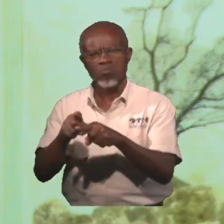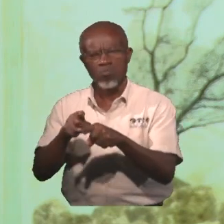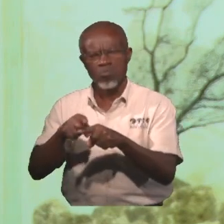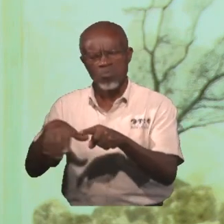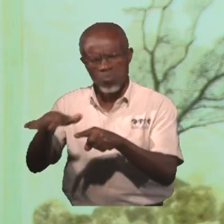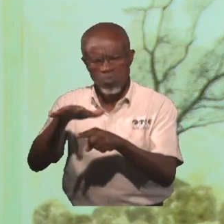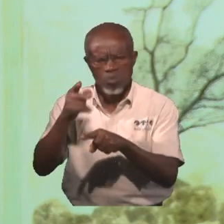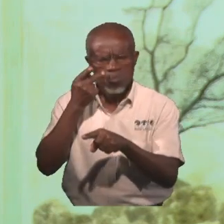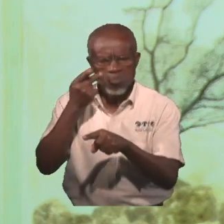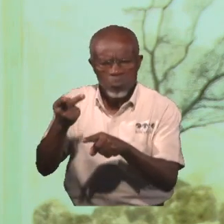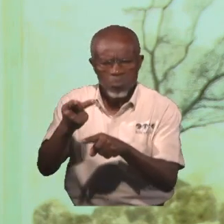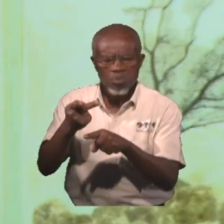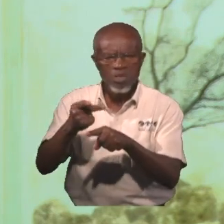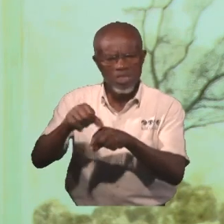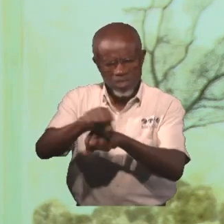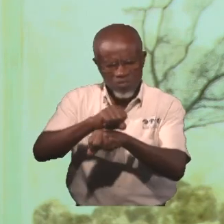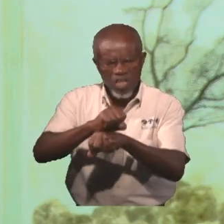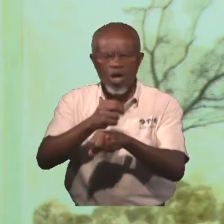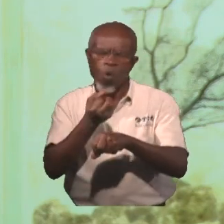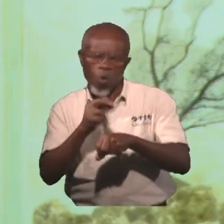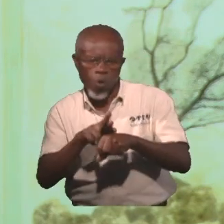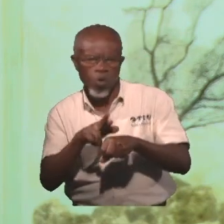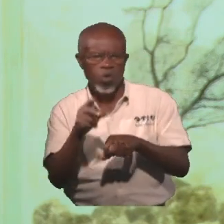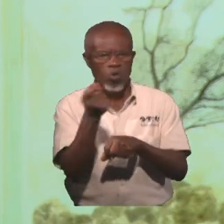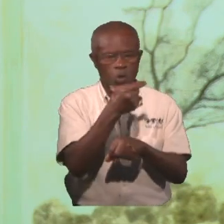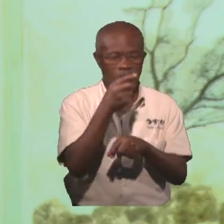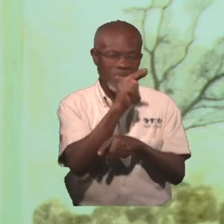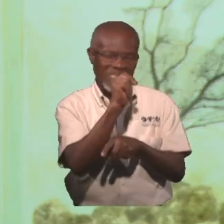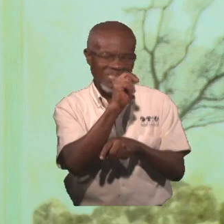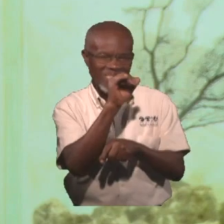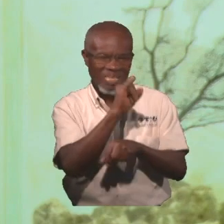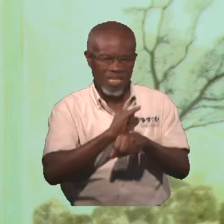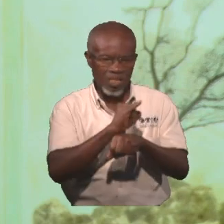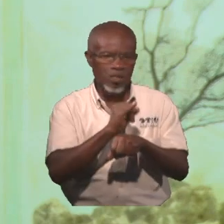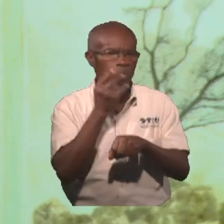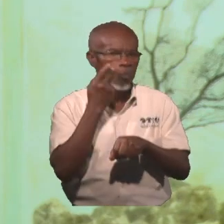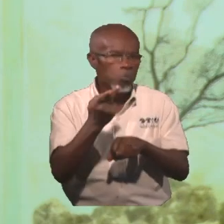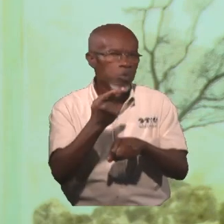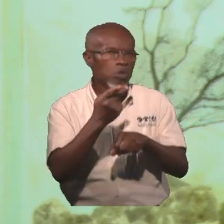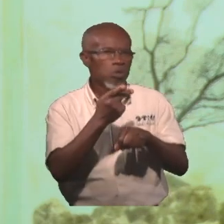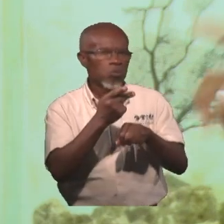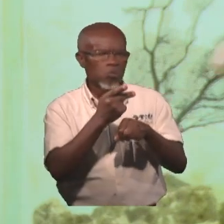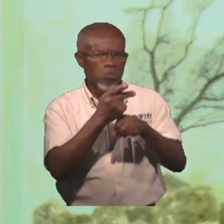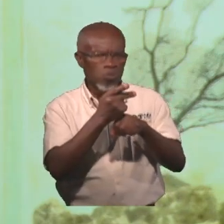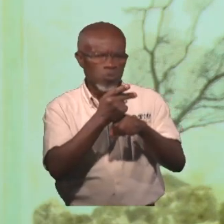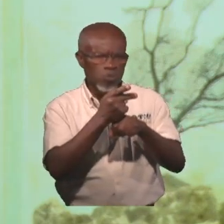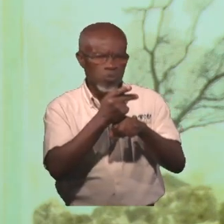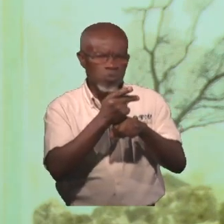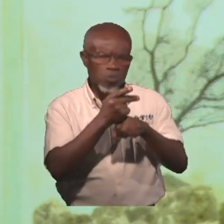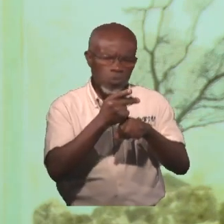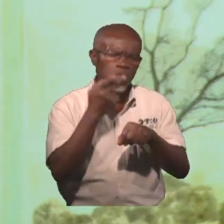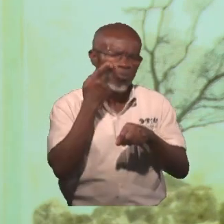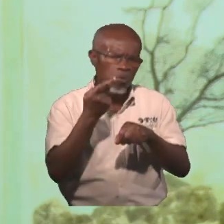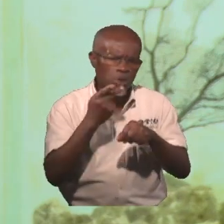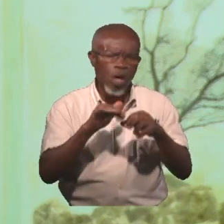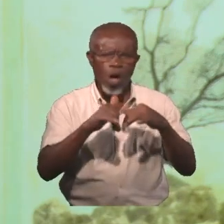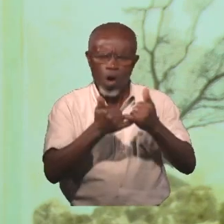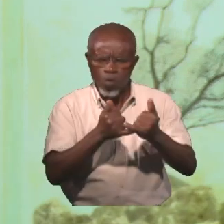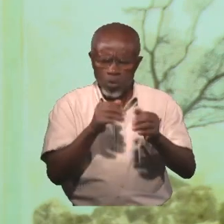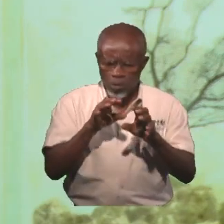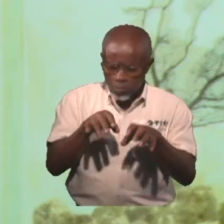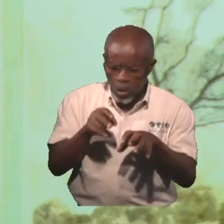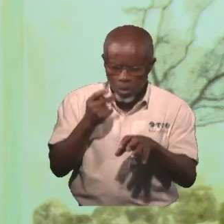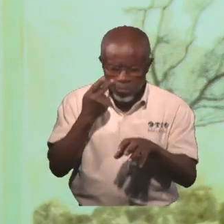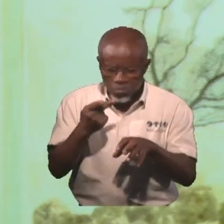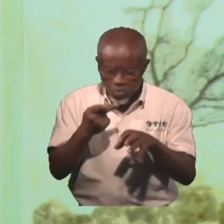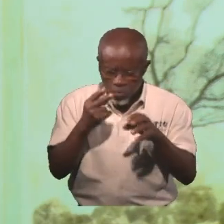see via the subsea videos the live feed. And that live feed is going to identify the type of marine life that's